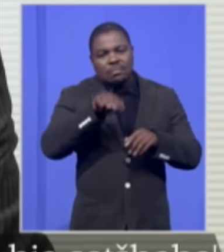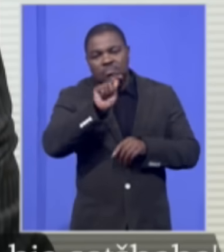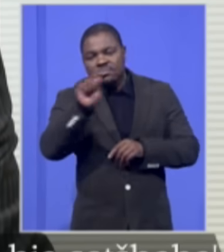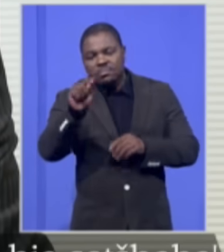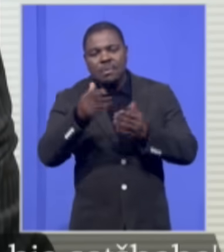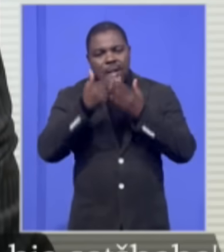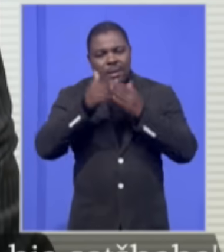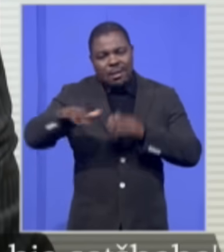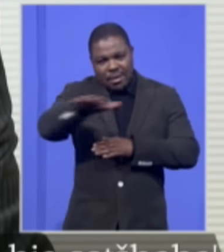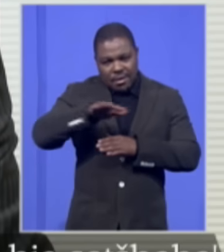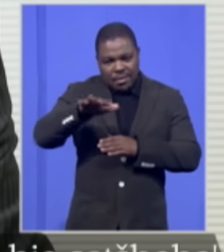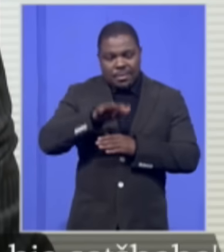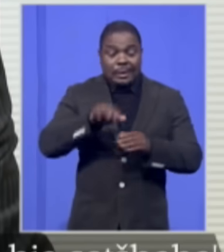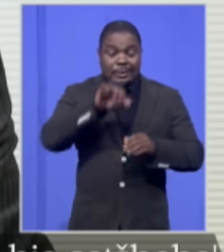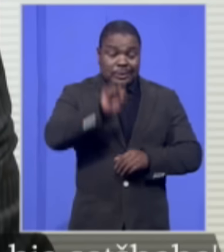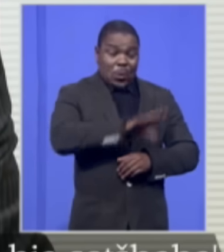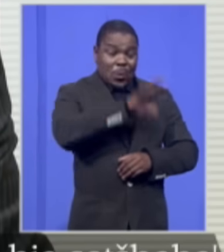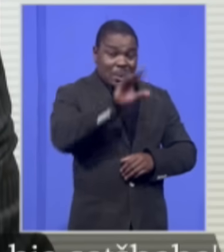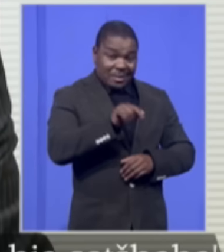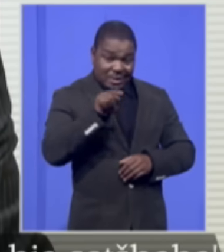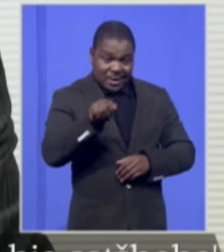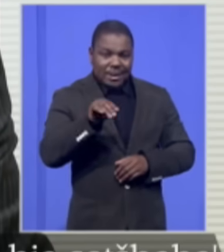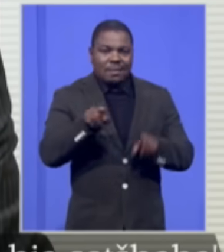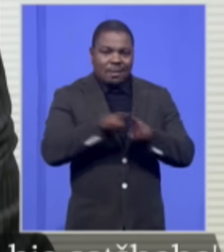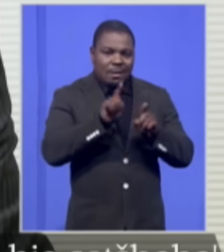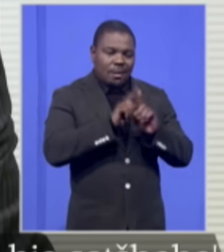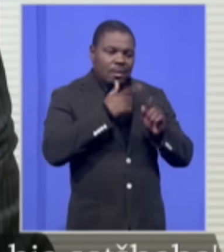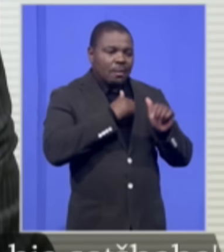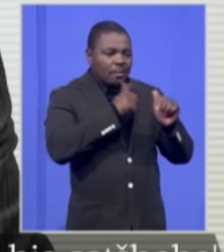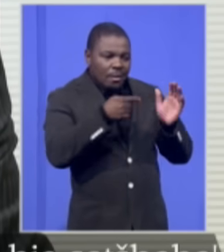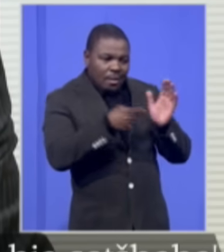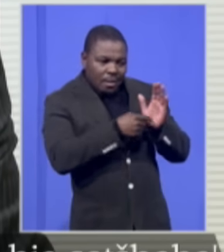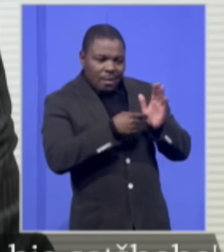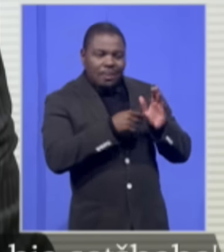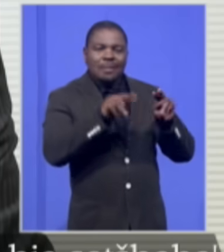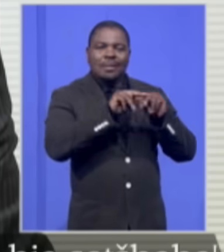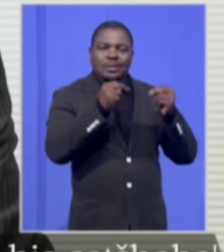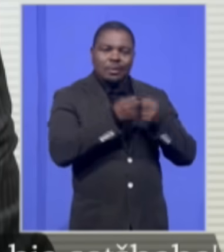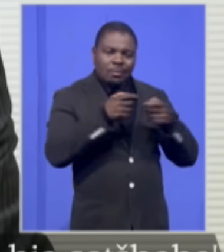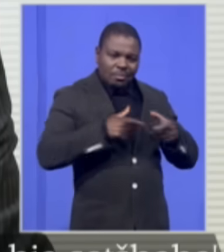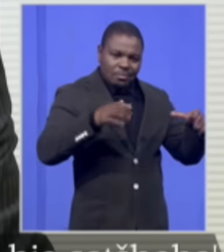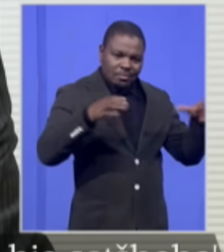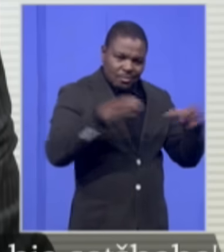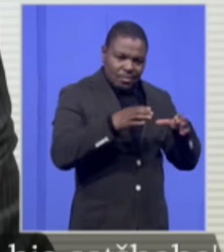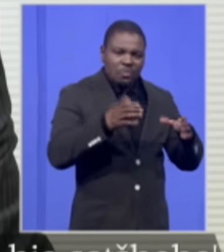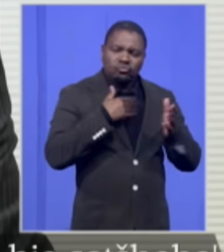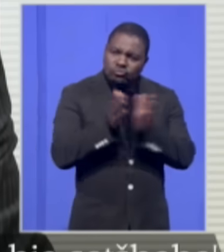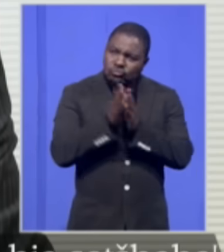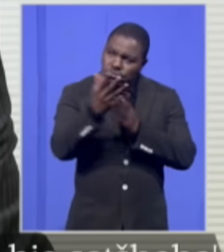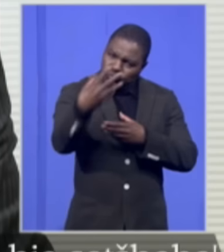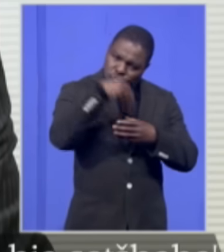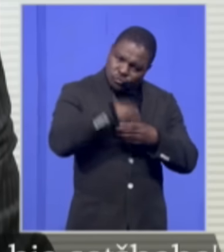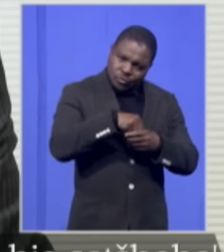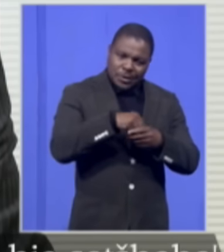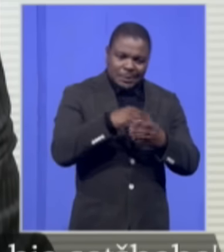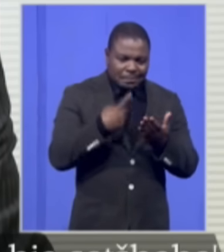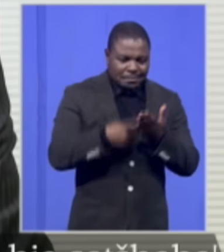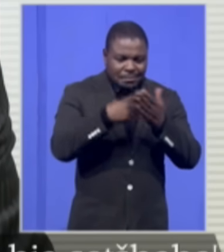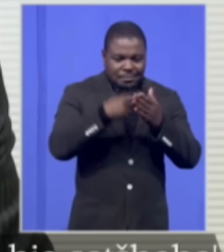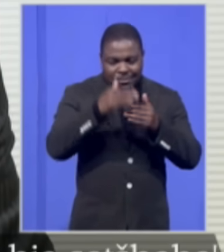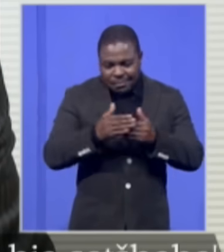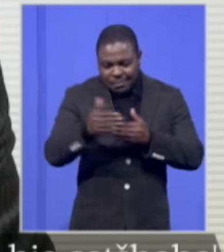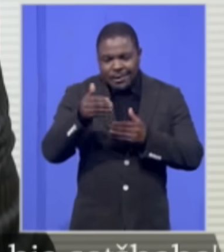South Africans will, in the months following the National Convention, be encouraged to be in dialogue to define our nation's path